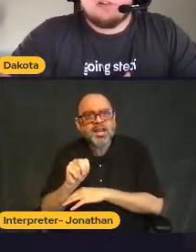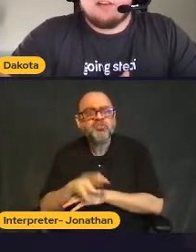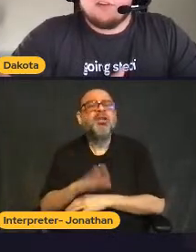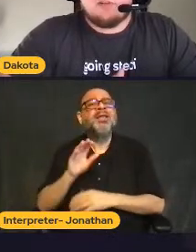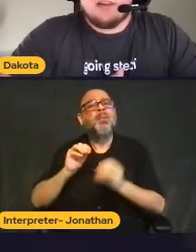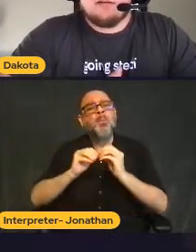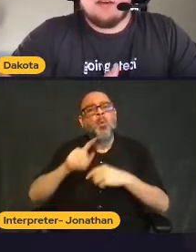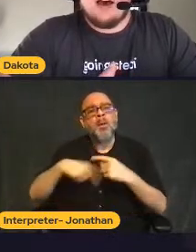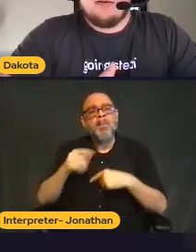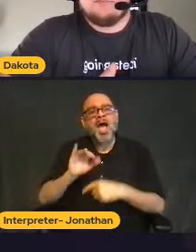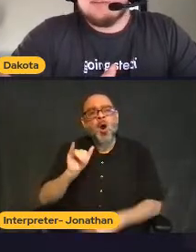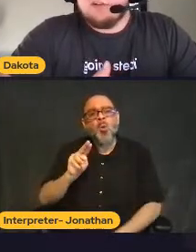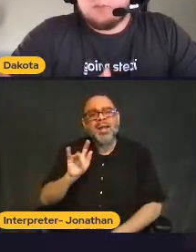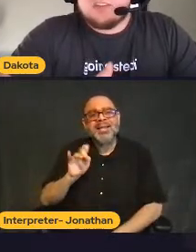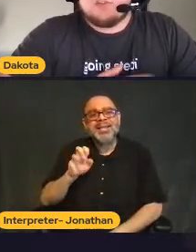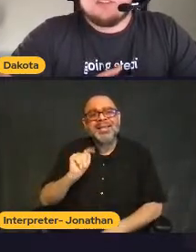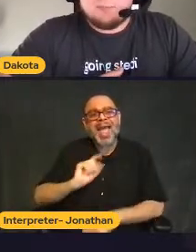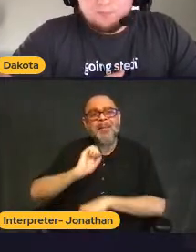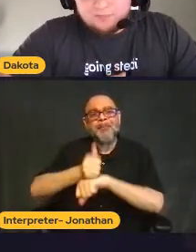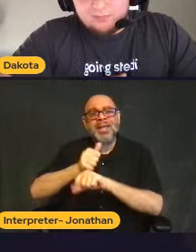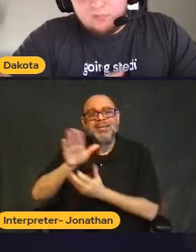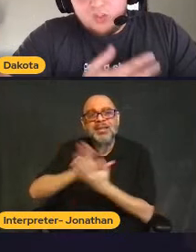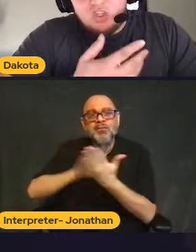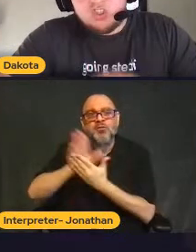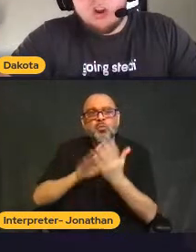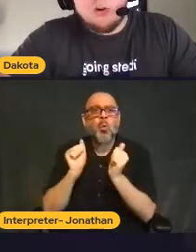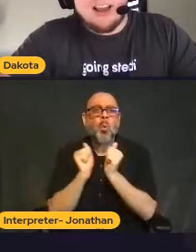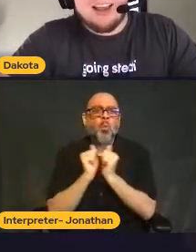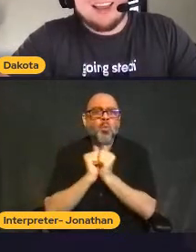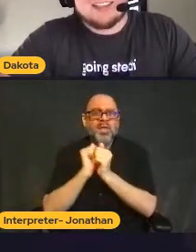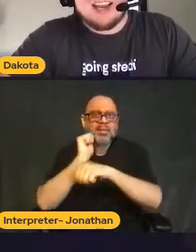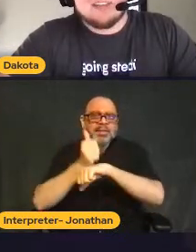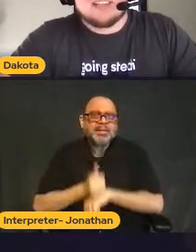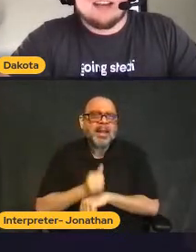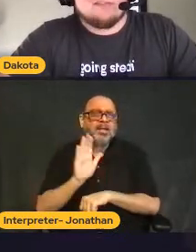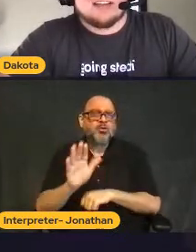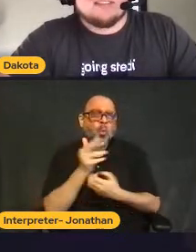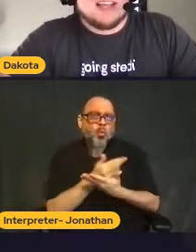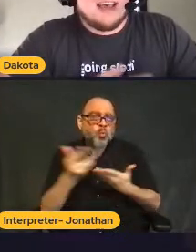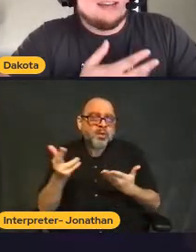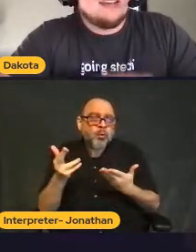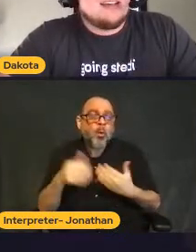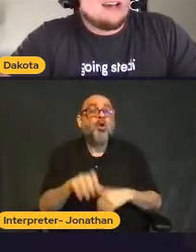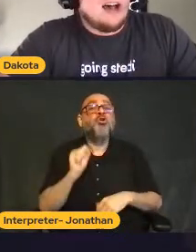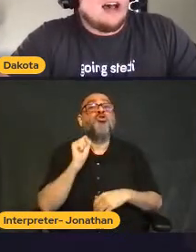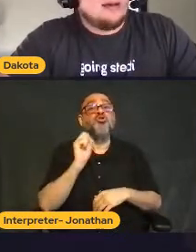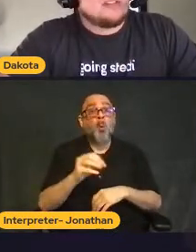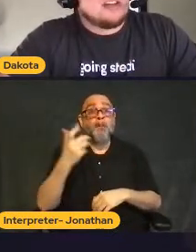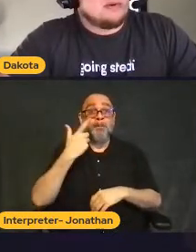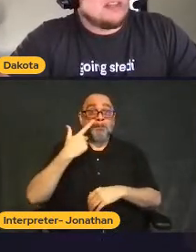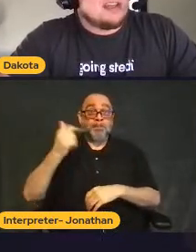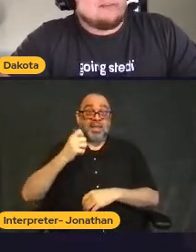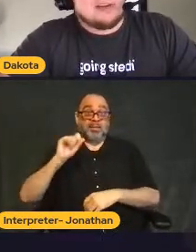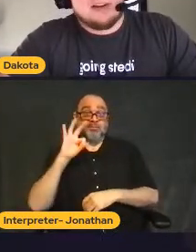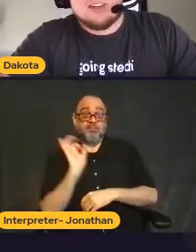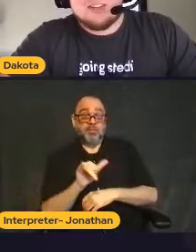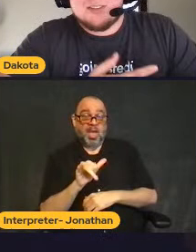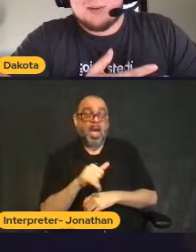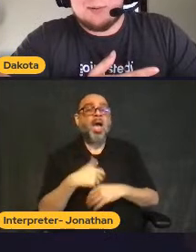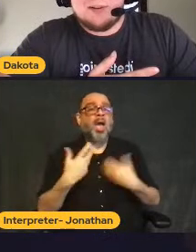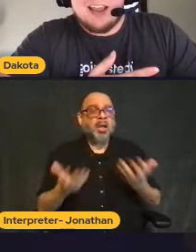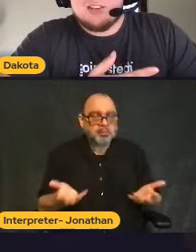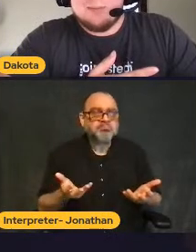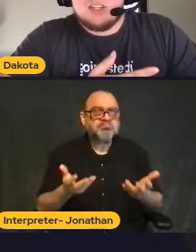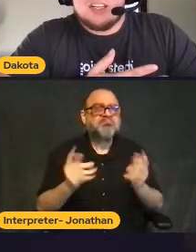interface for configuring, your resources. So as kind of a side effect of that, security-related